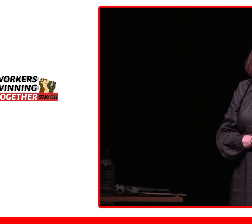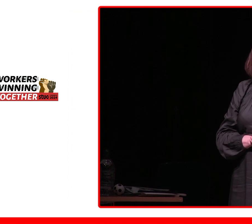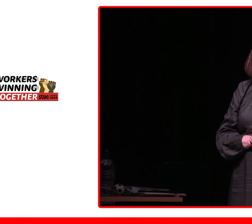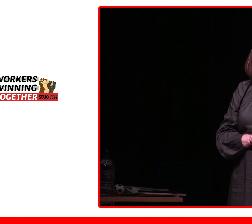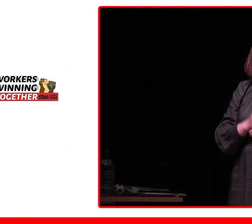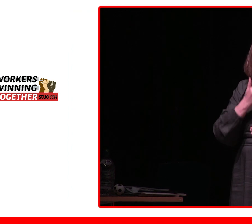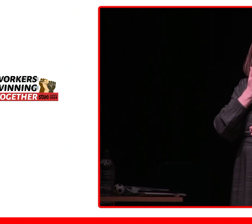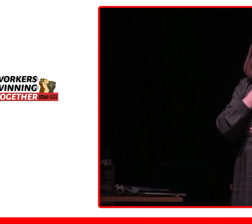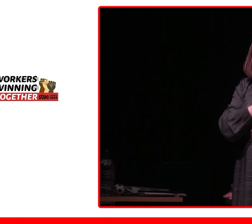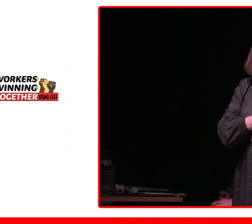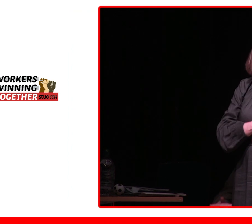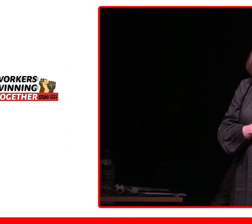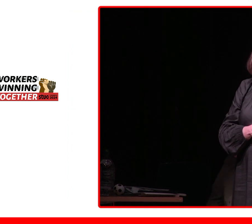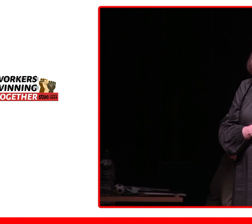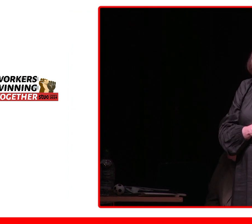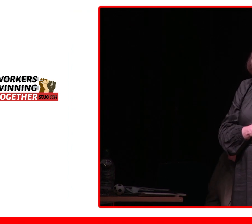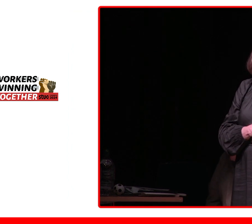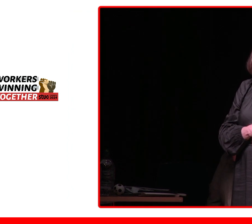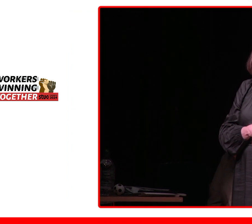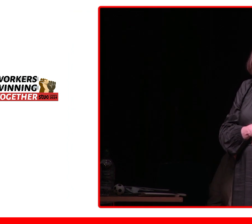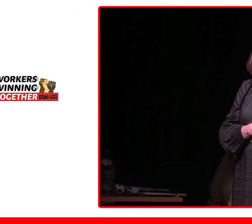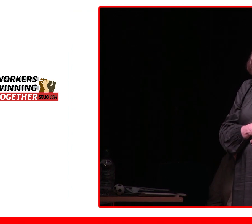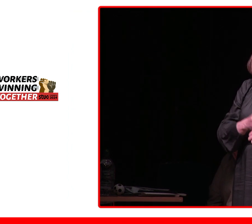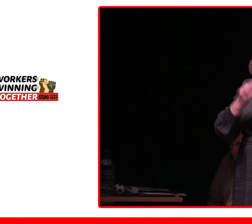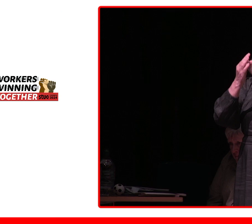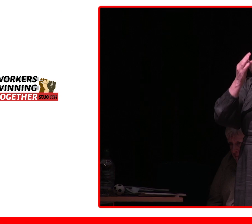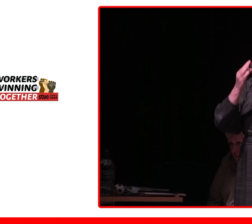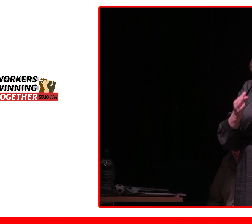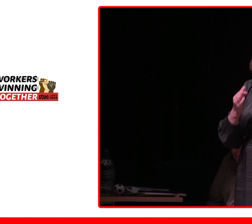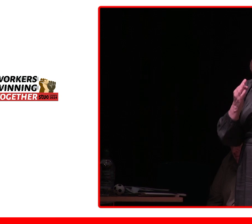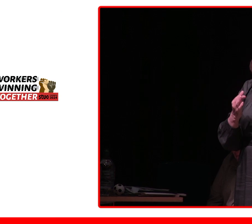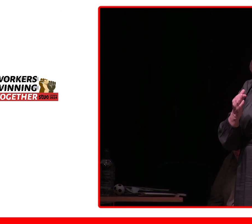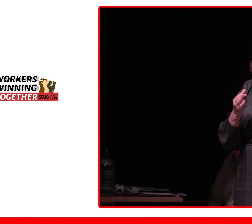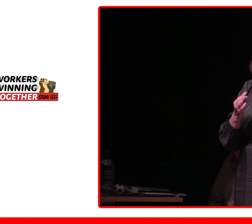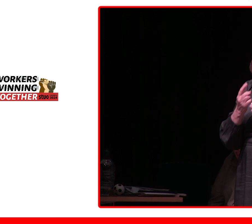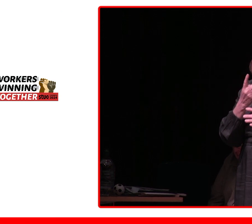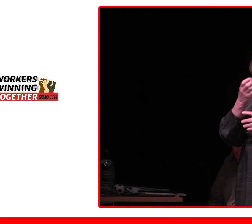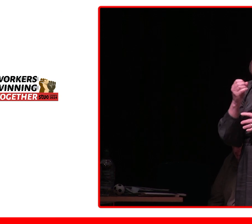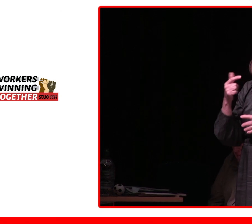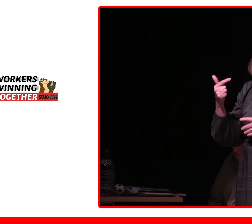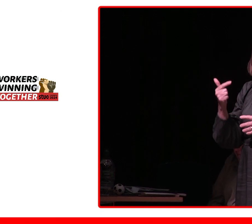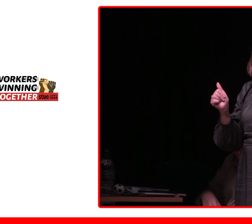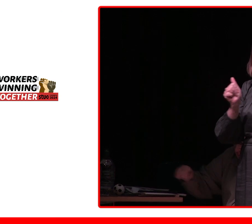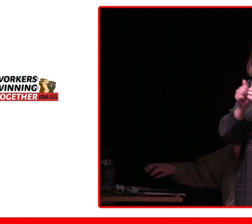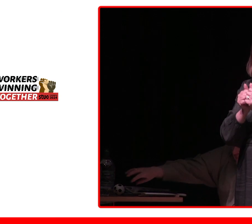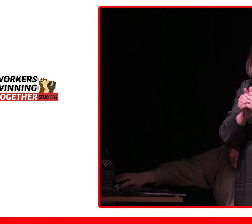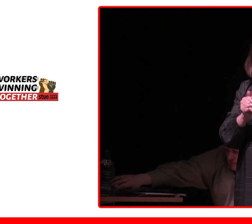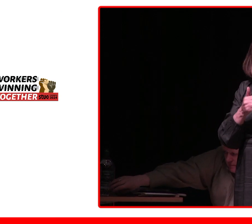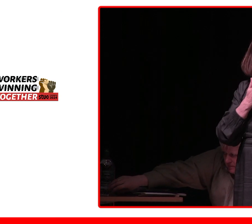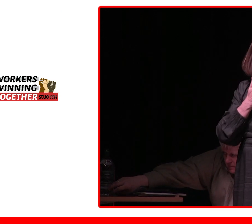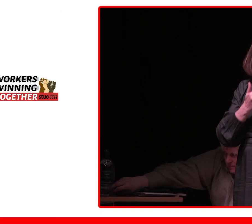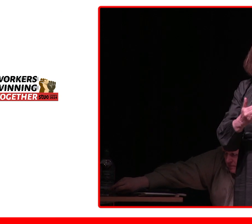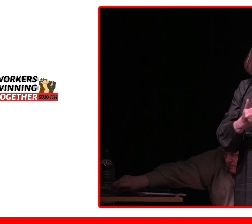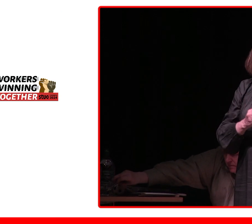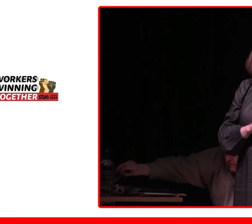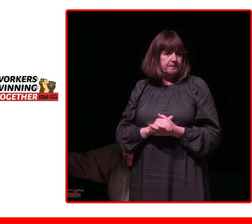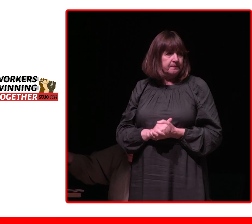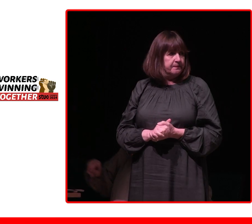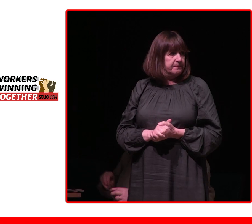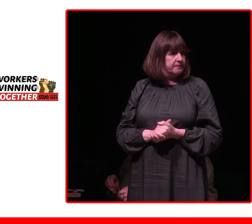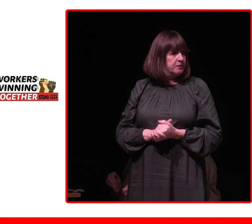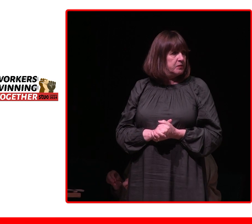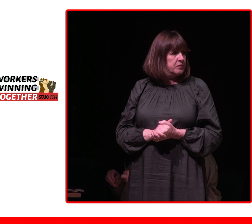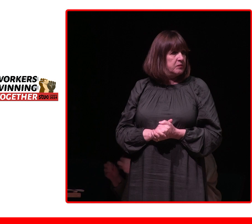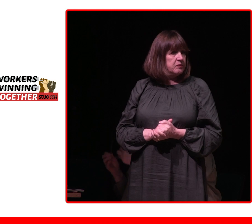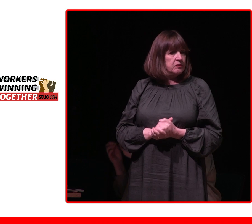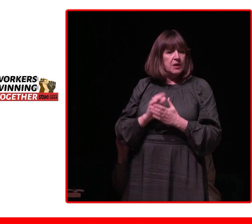Thank you, comrade. Can we have a formal seconder for motion 107? Thank you.